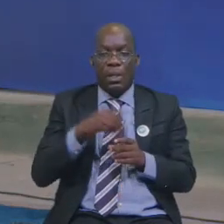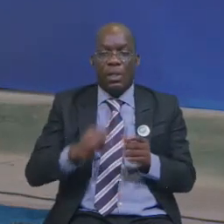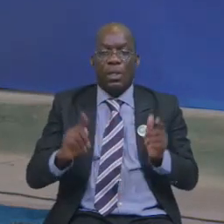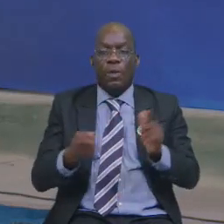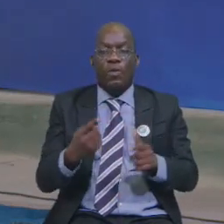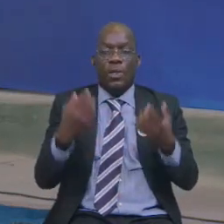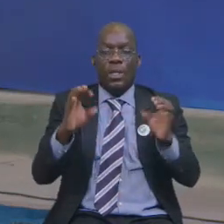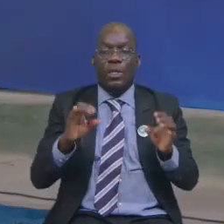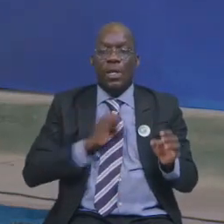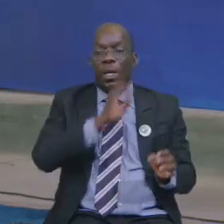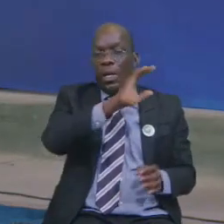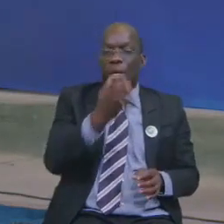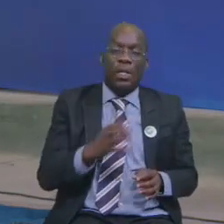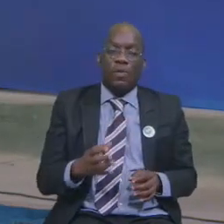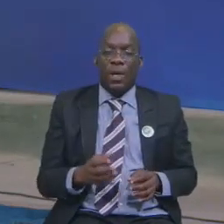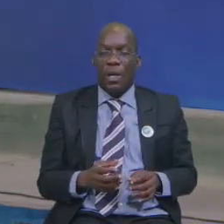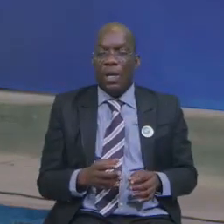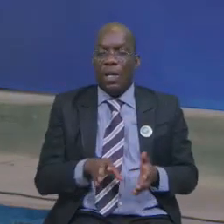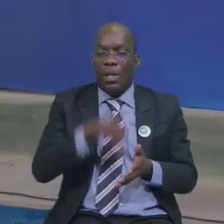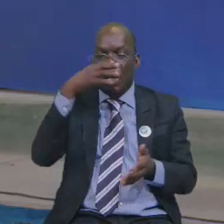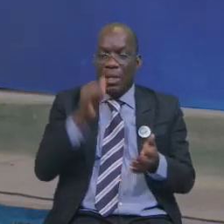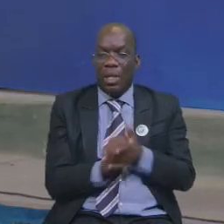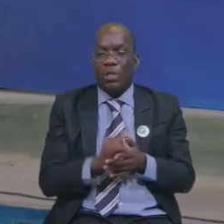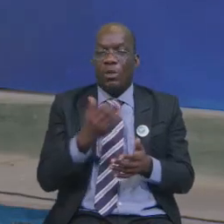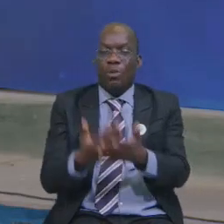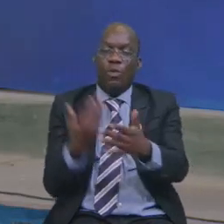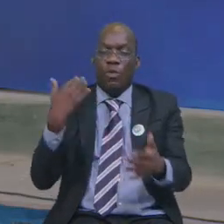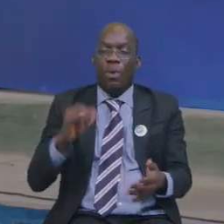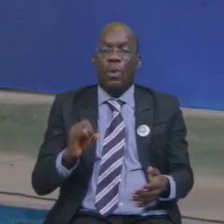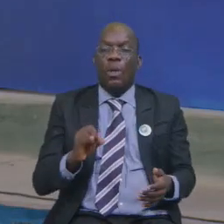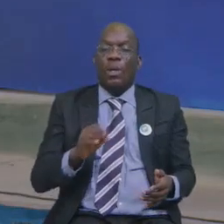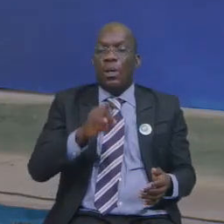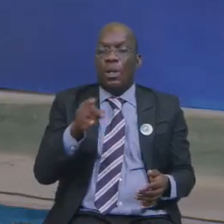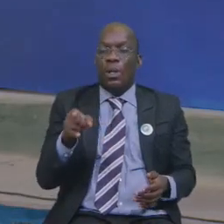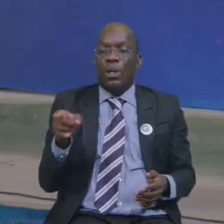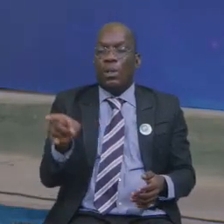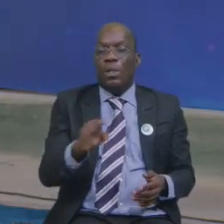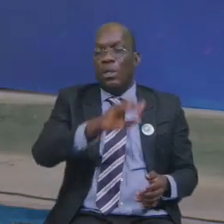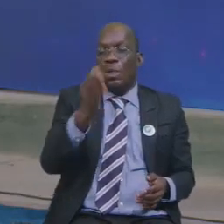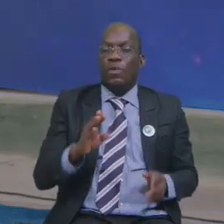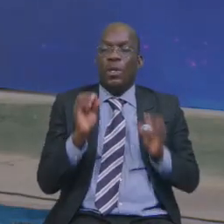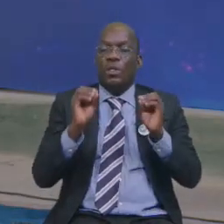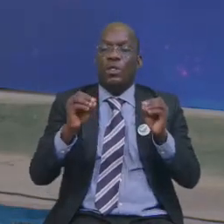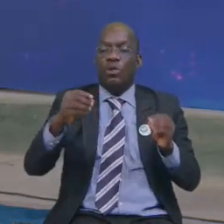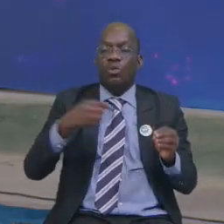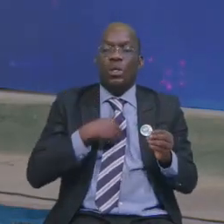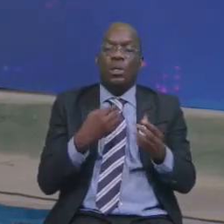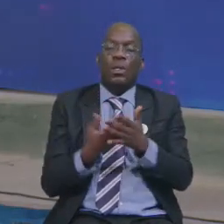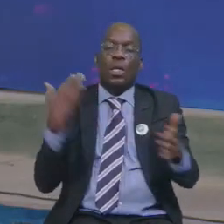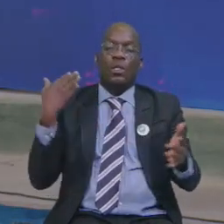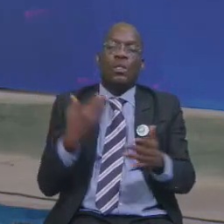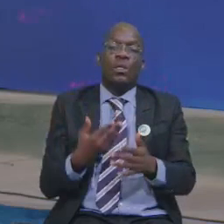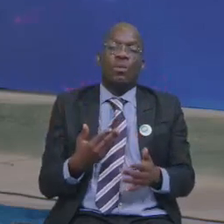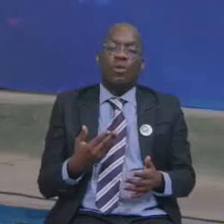of that. They never taught me that in my high institution, in my secondary